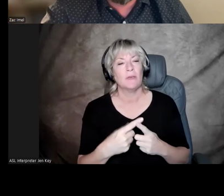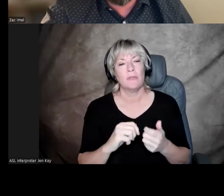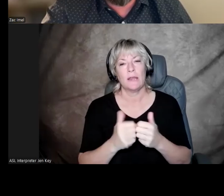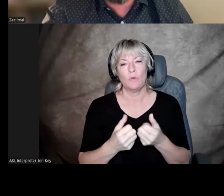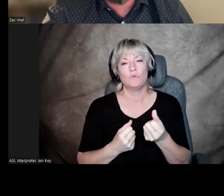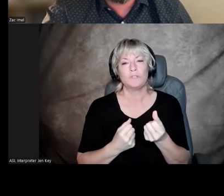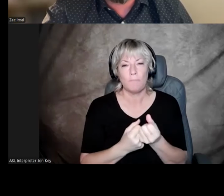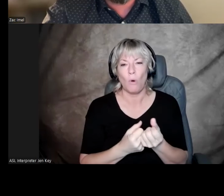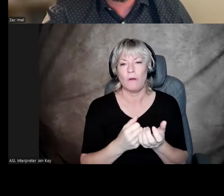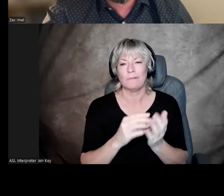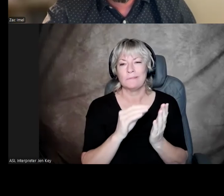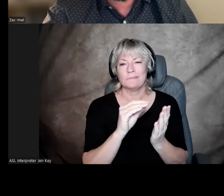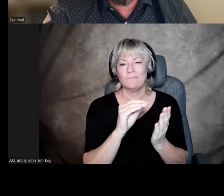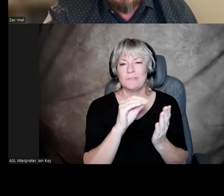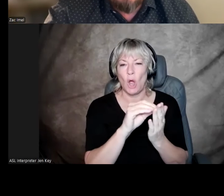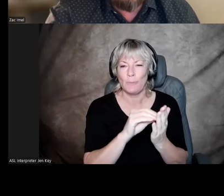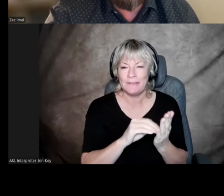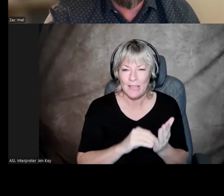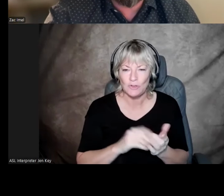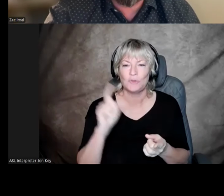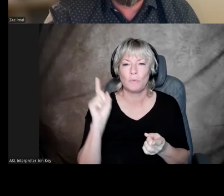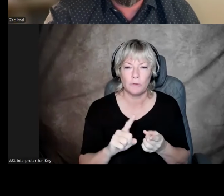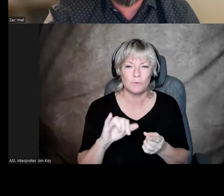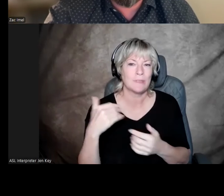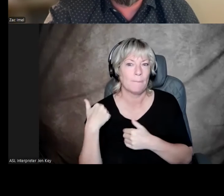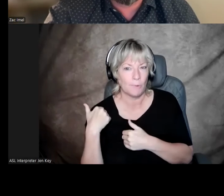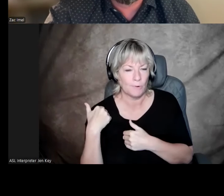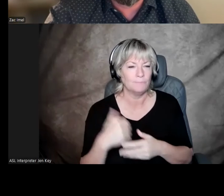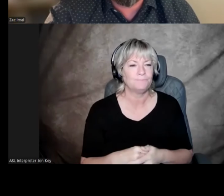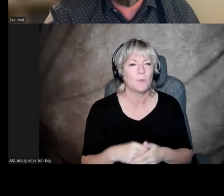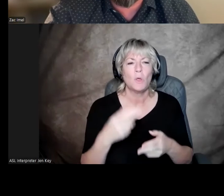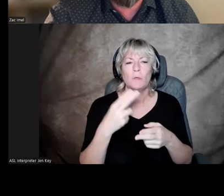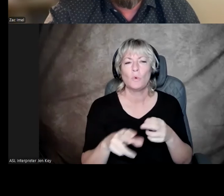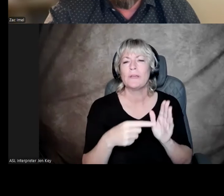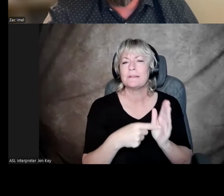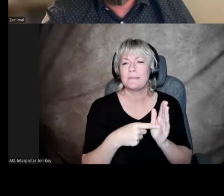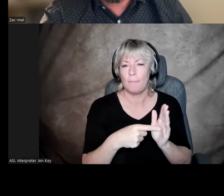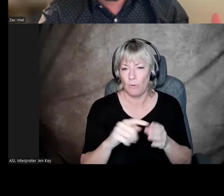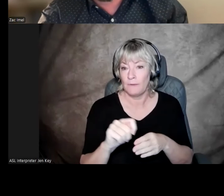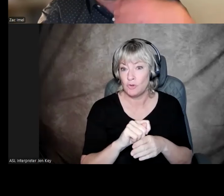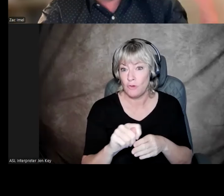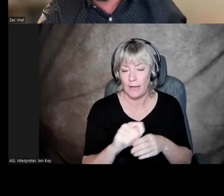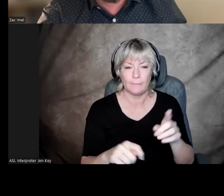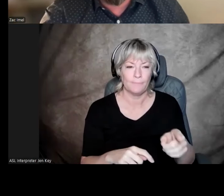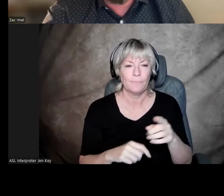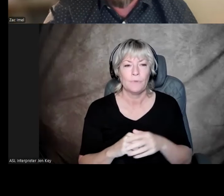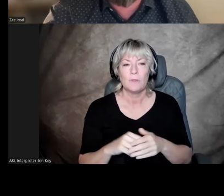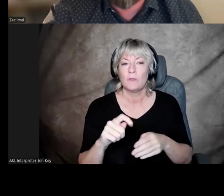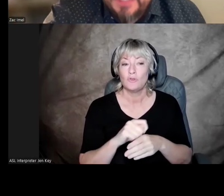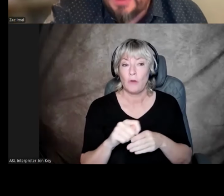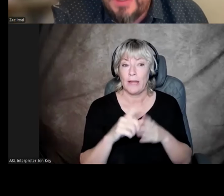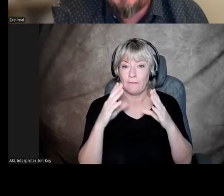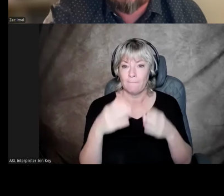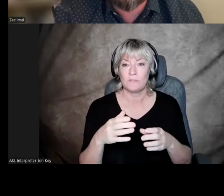can reduce some of that burden as well? So here is a quick example of one of our trainings. This is a training that's focused on